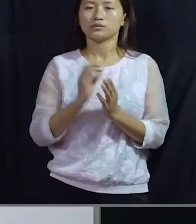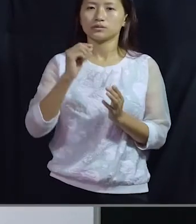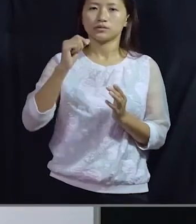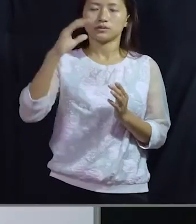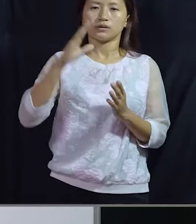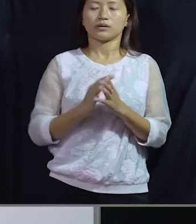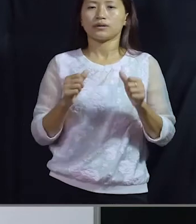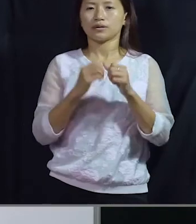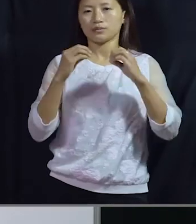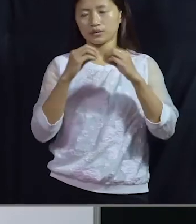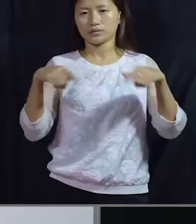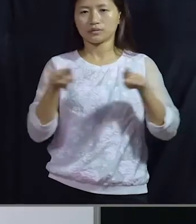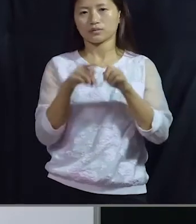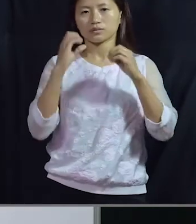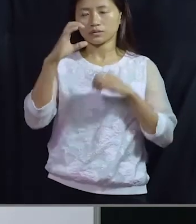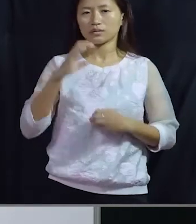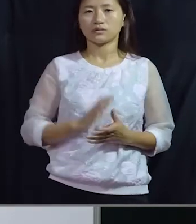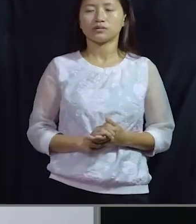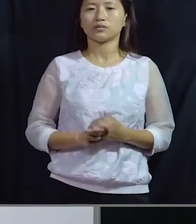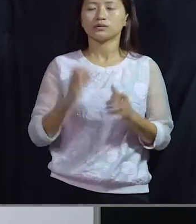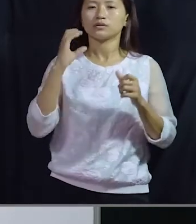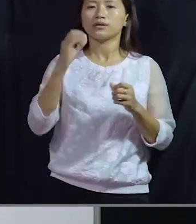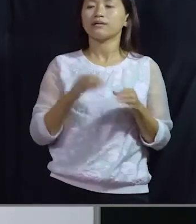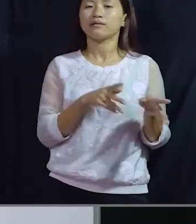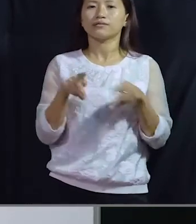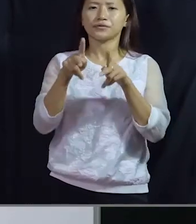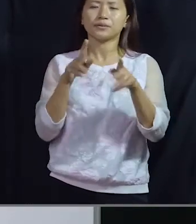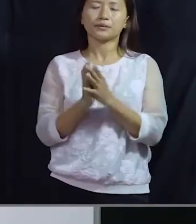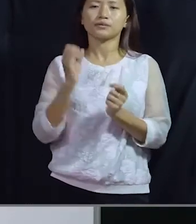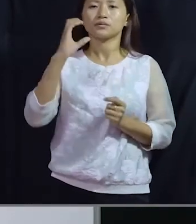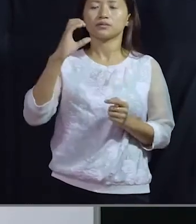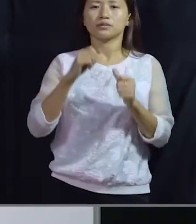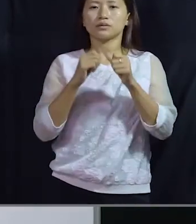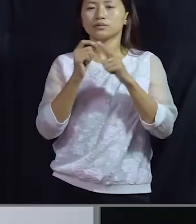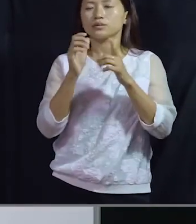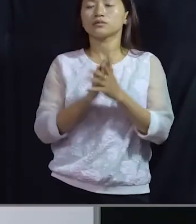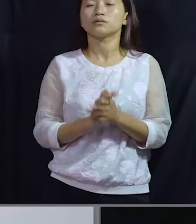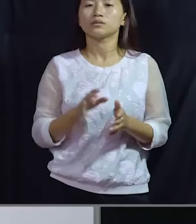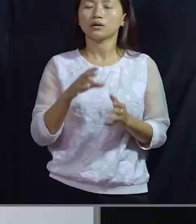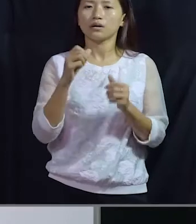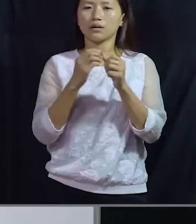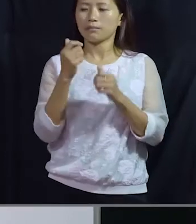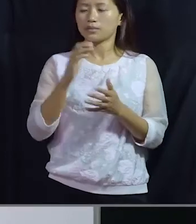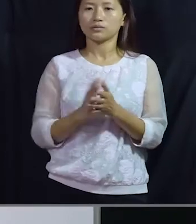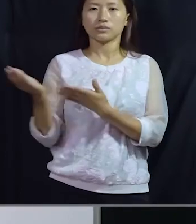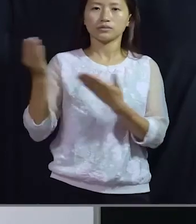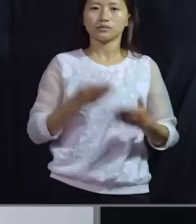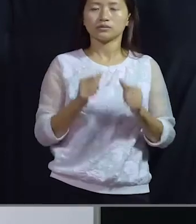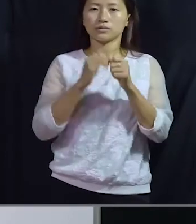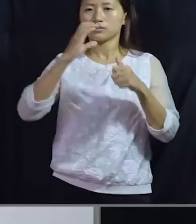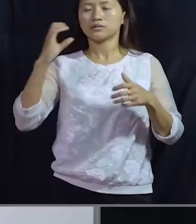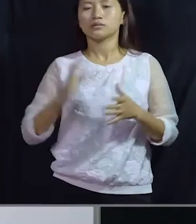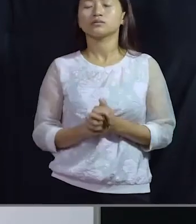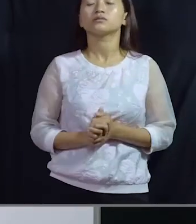and C after preparing the capital account. So this amount will be taken into account as their